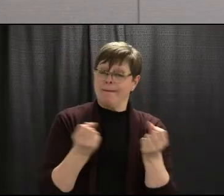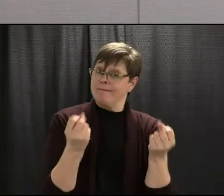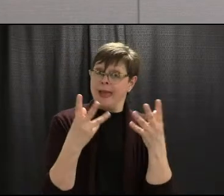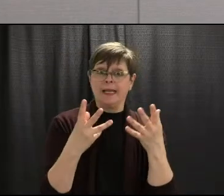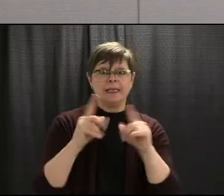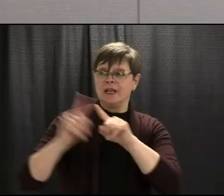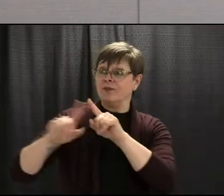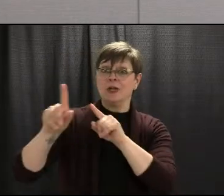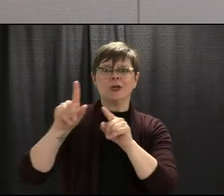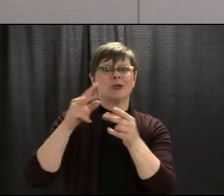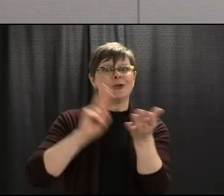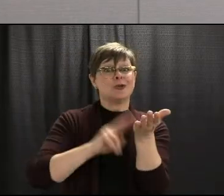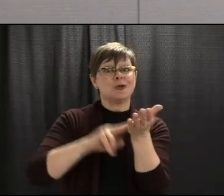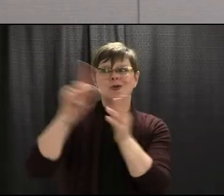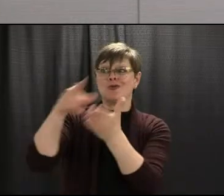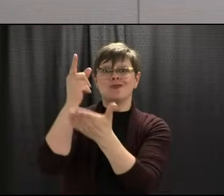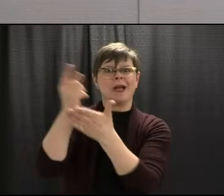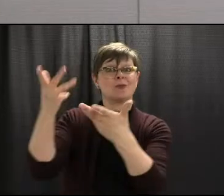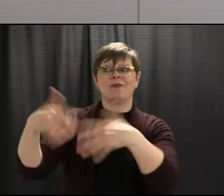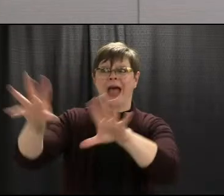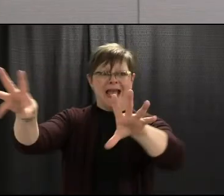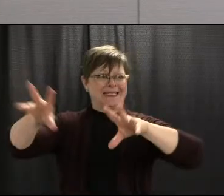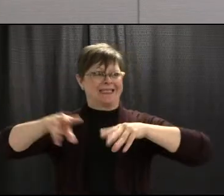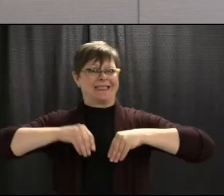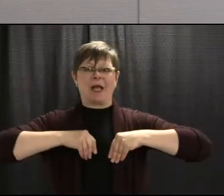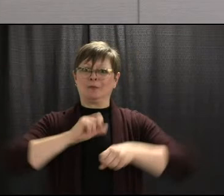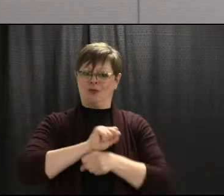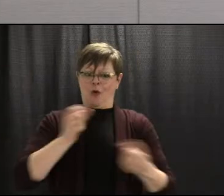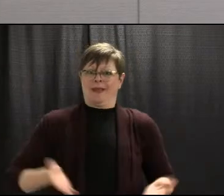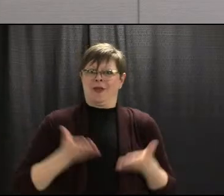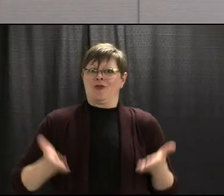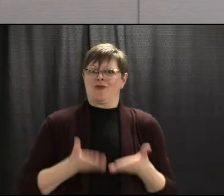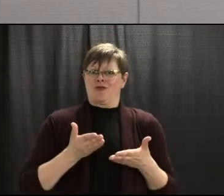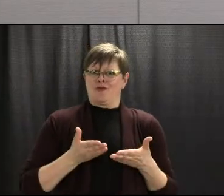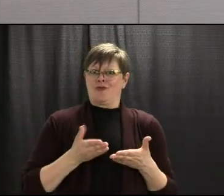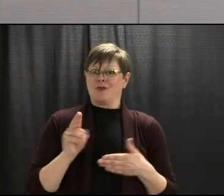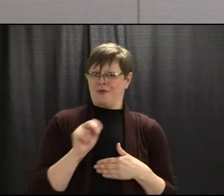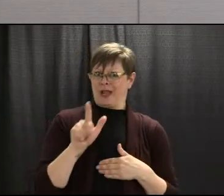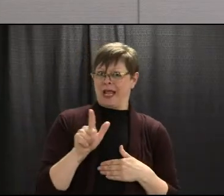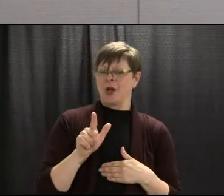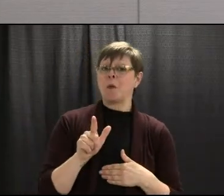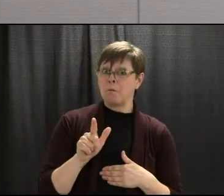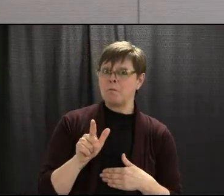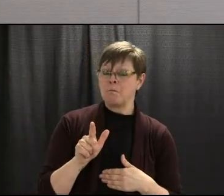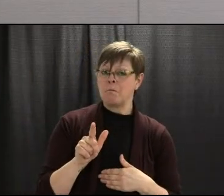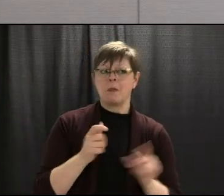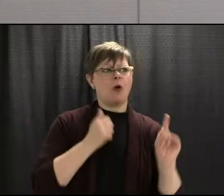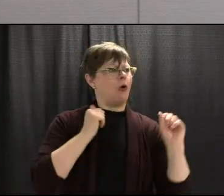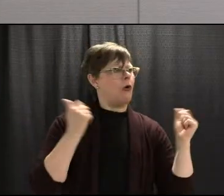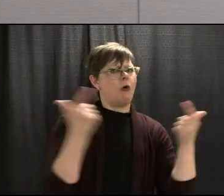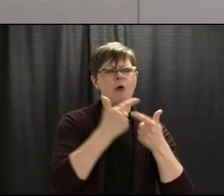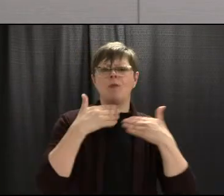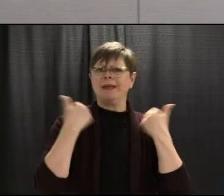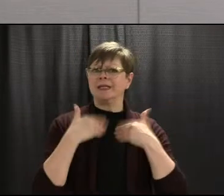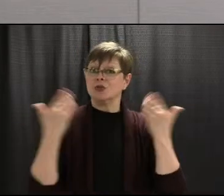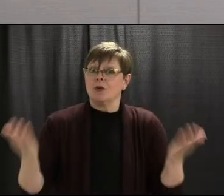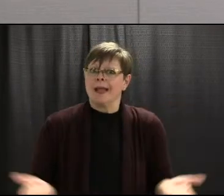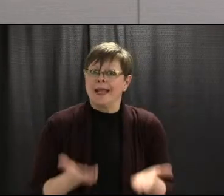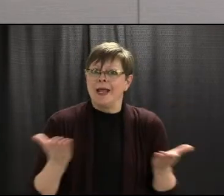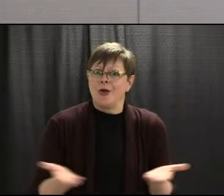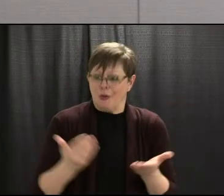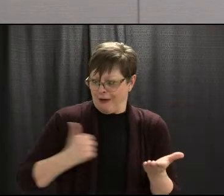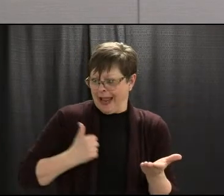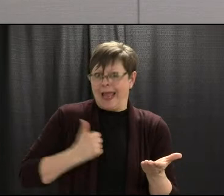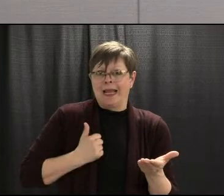graduating nurses who have already accepted positions in the province. I think every minister in Canada would